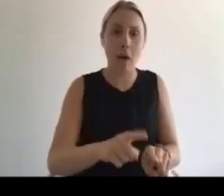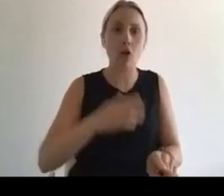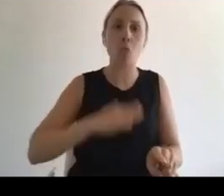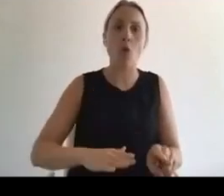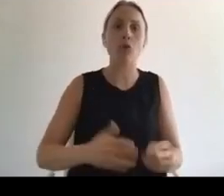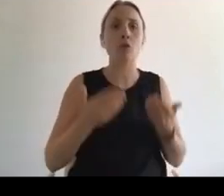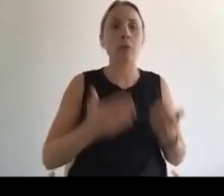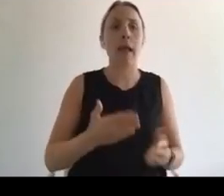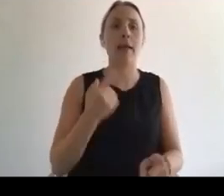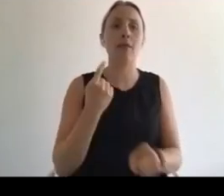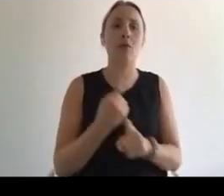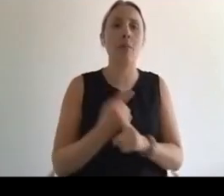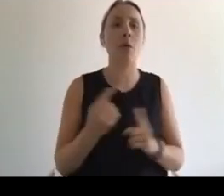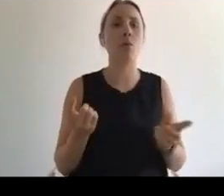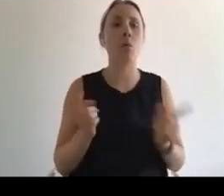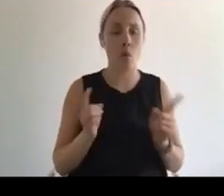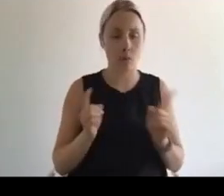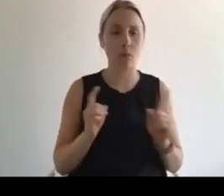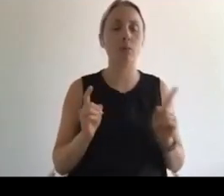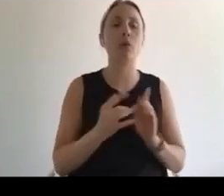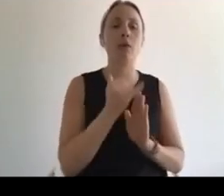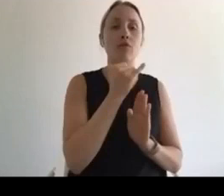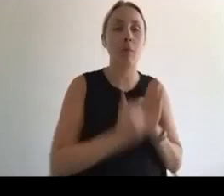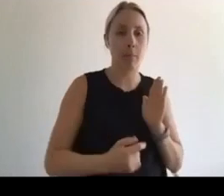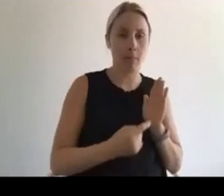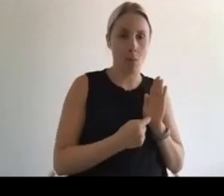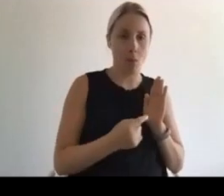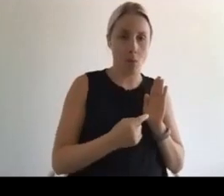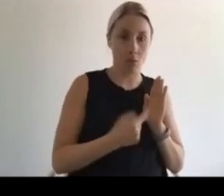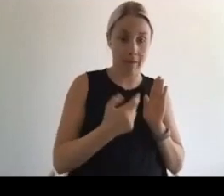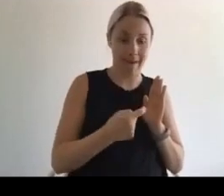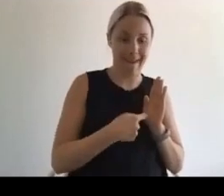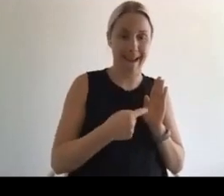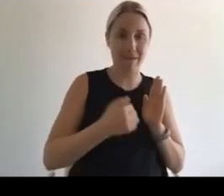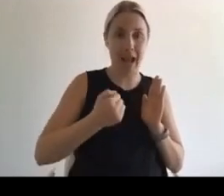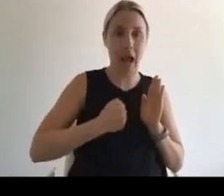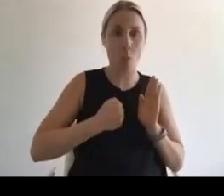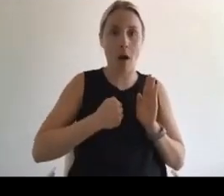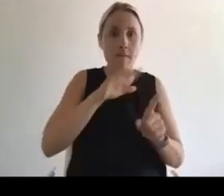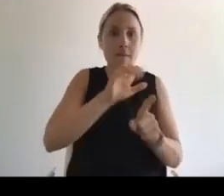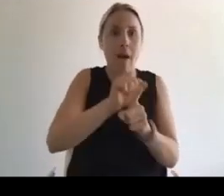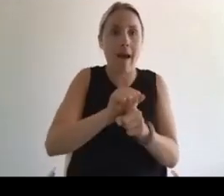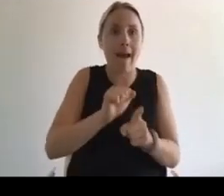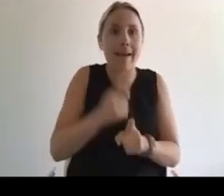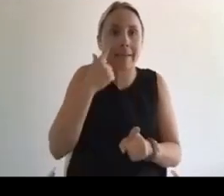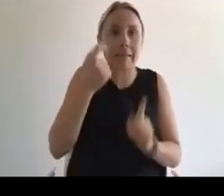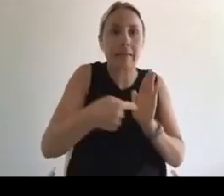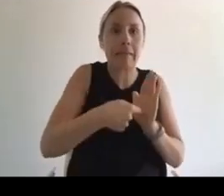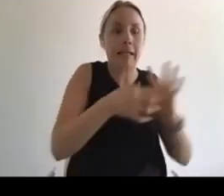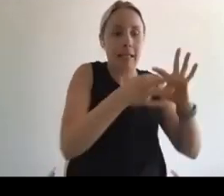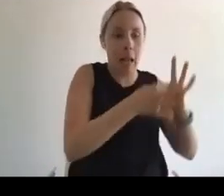to put the report and to put our findings in the context of COVID-19.